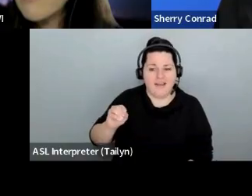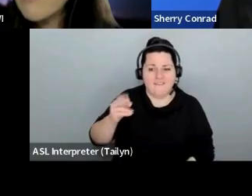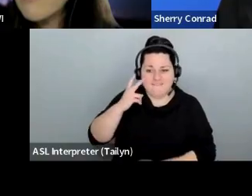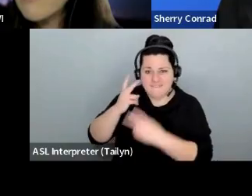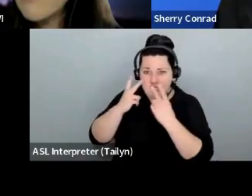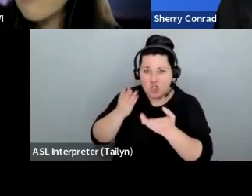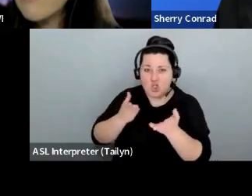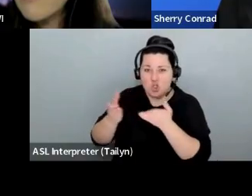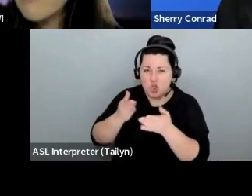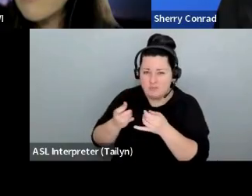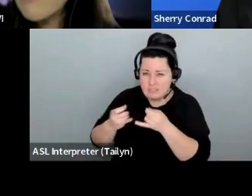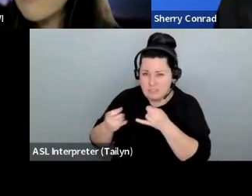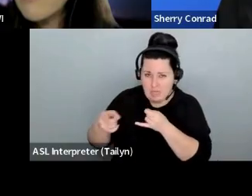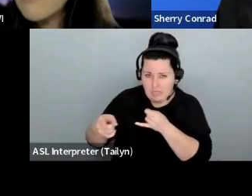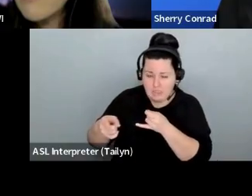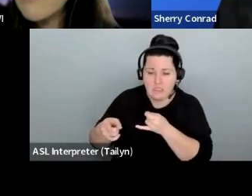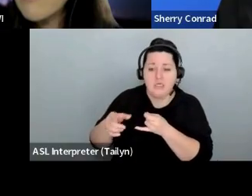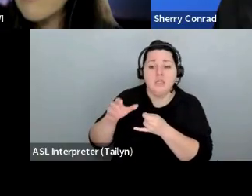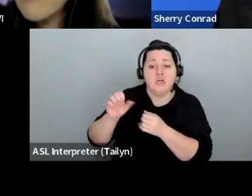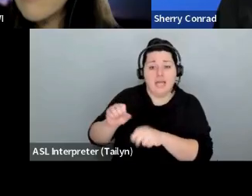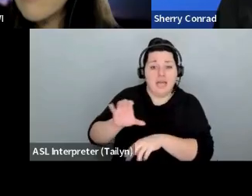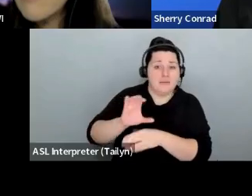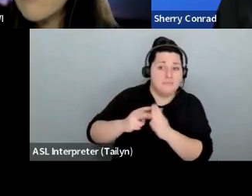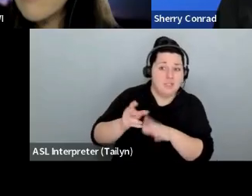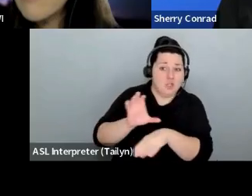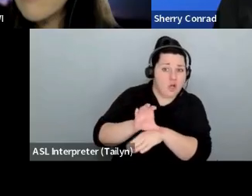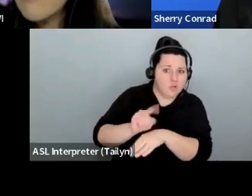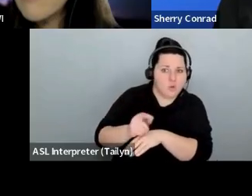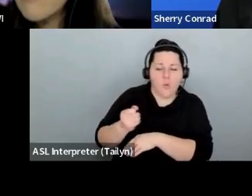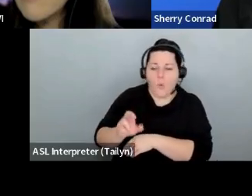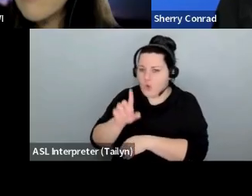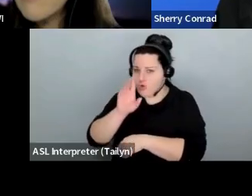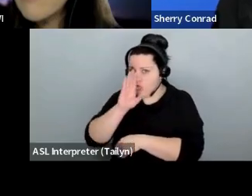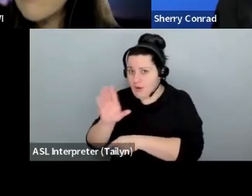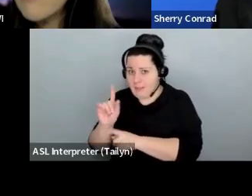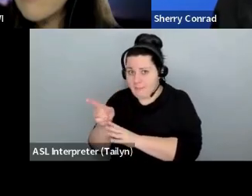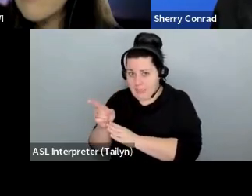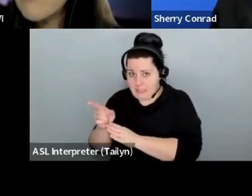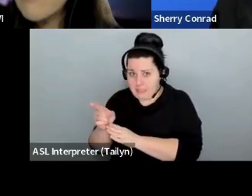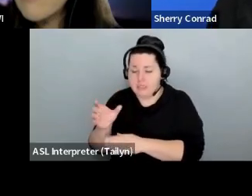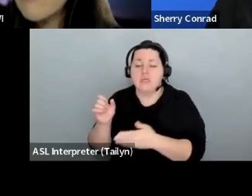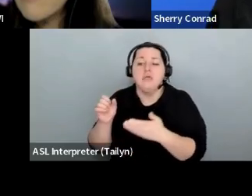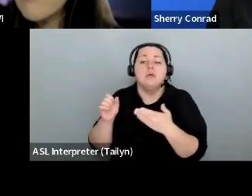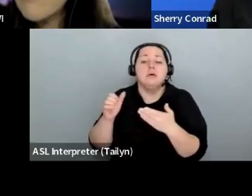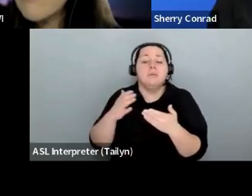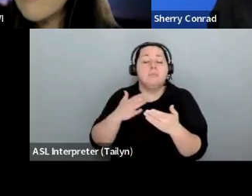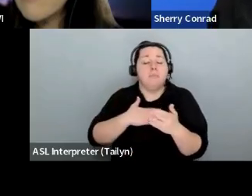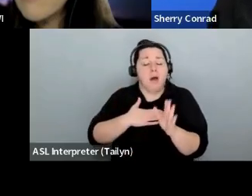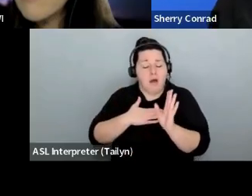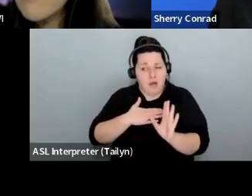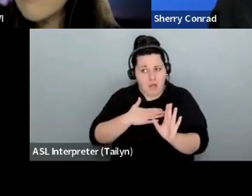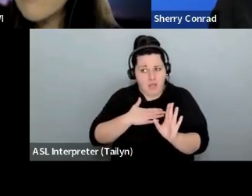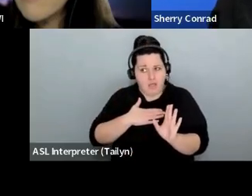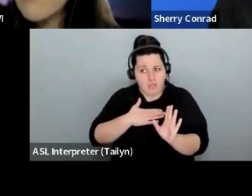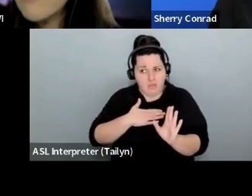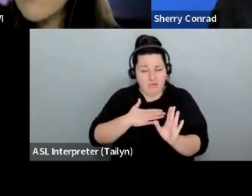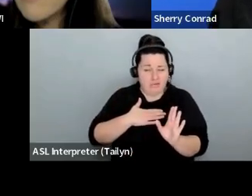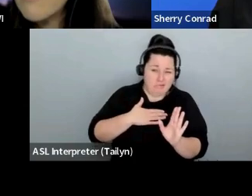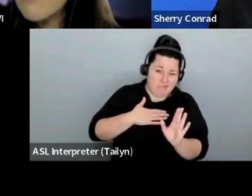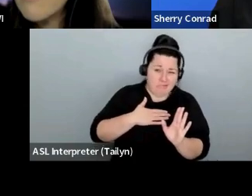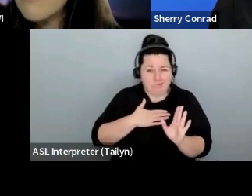service line. That could be consults or that could be direct minutes. And so my